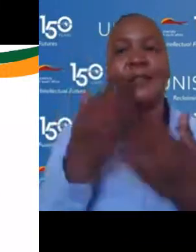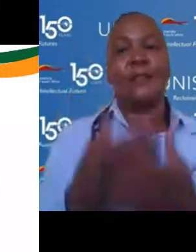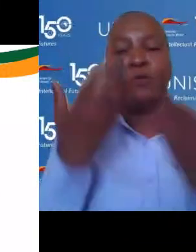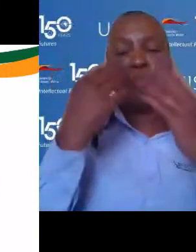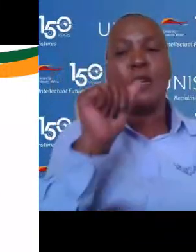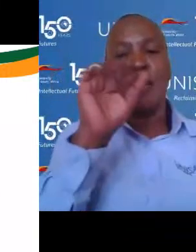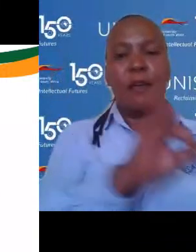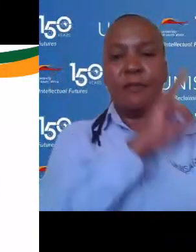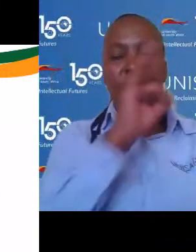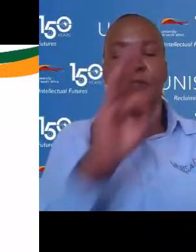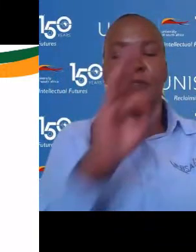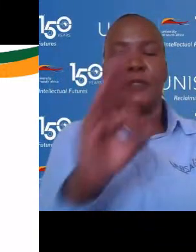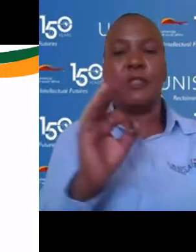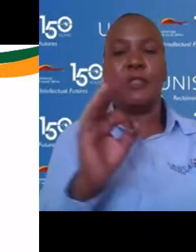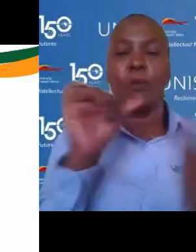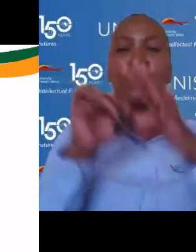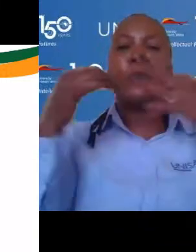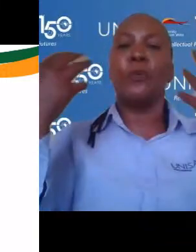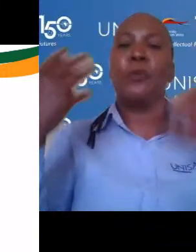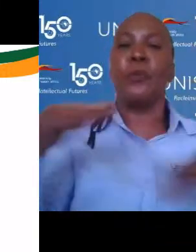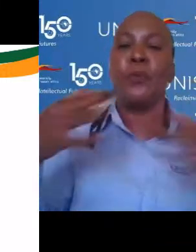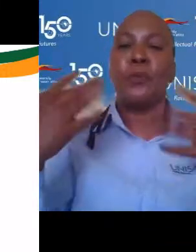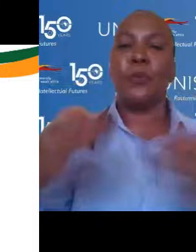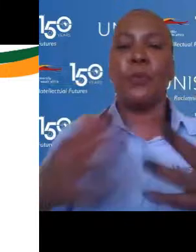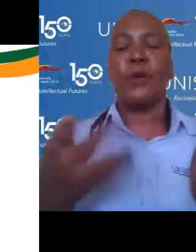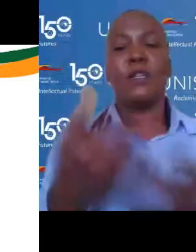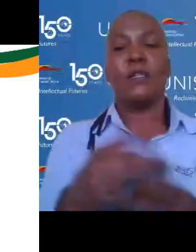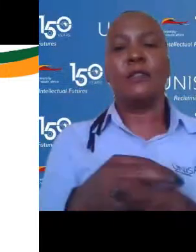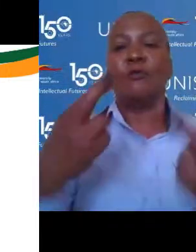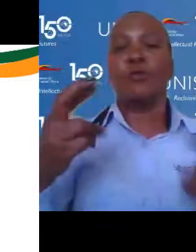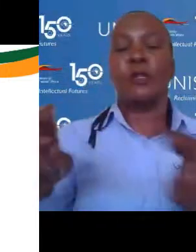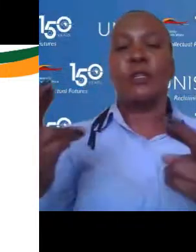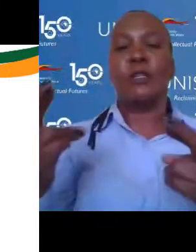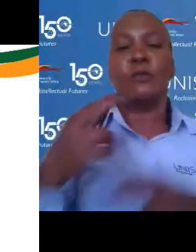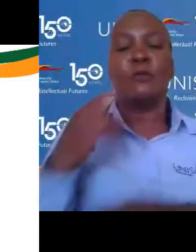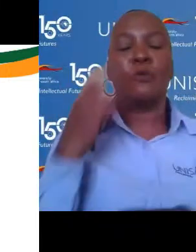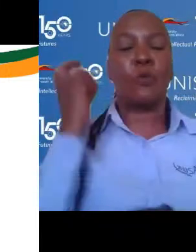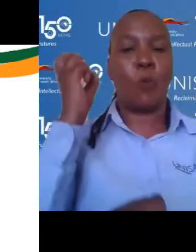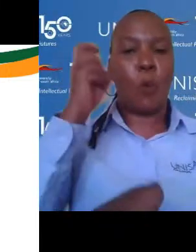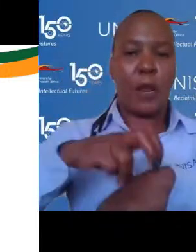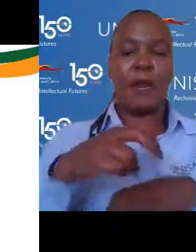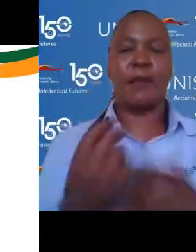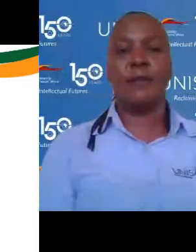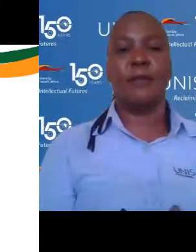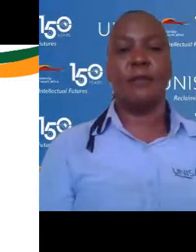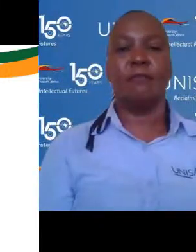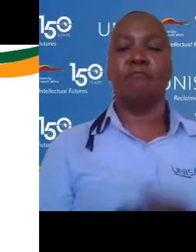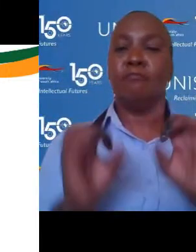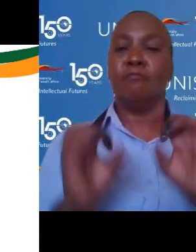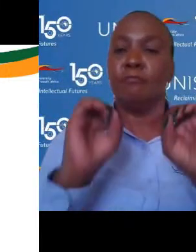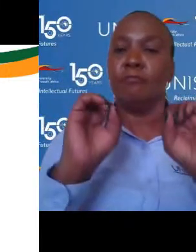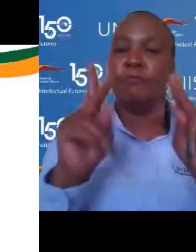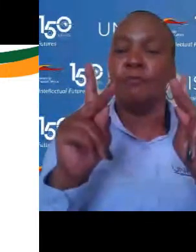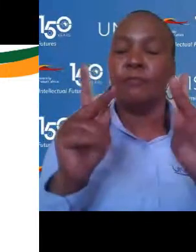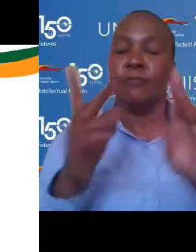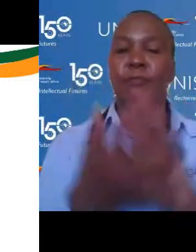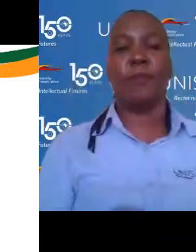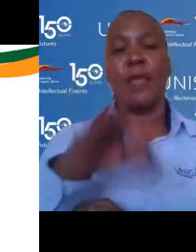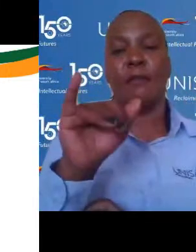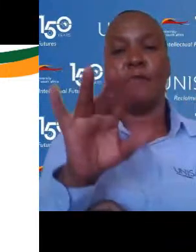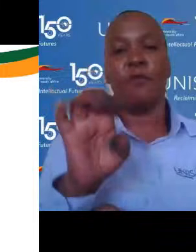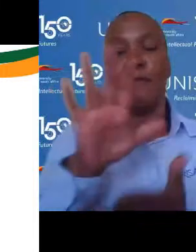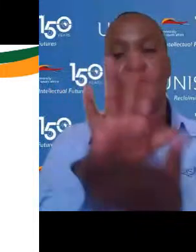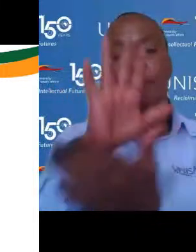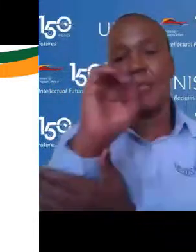the important tools that you require. Okay, the FYE 1500 is